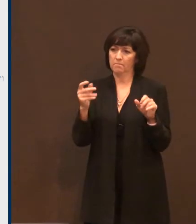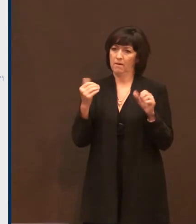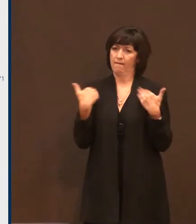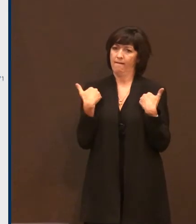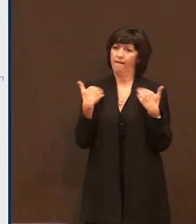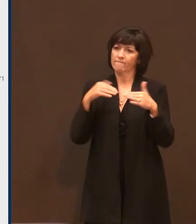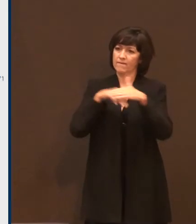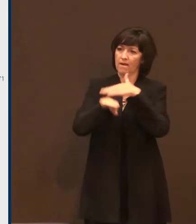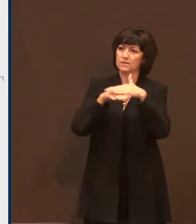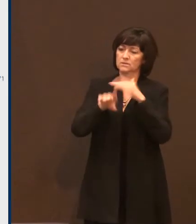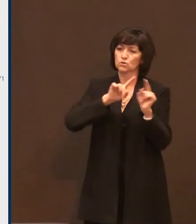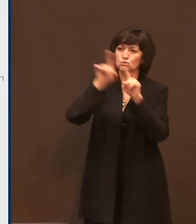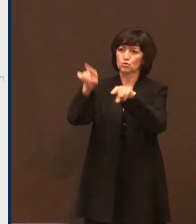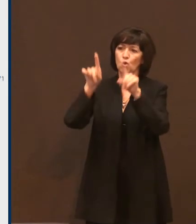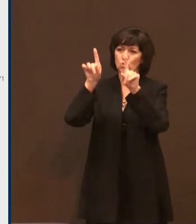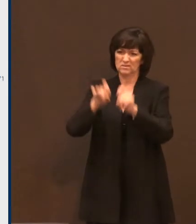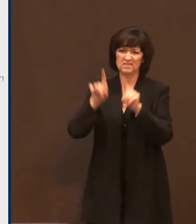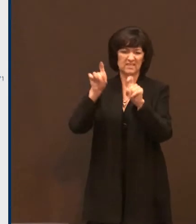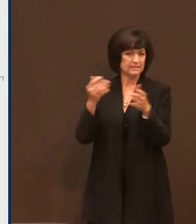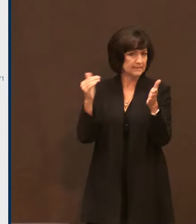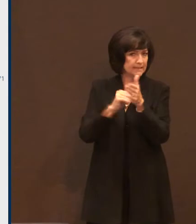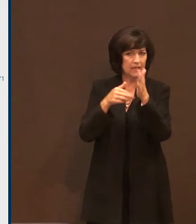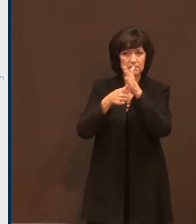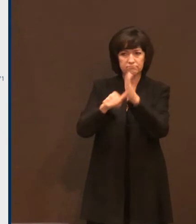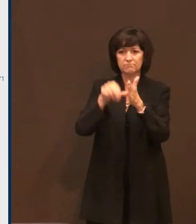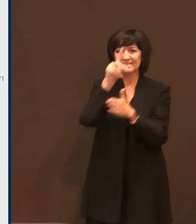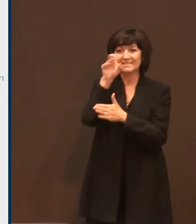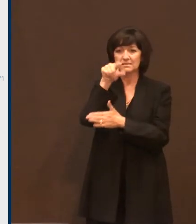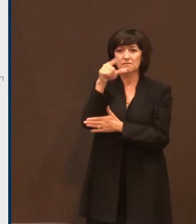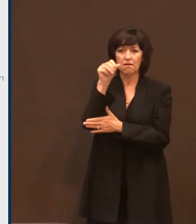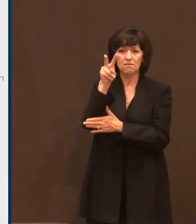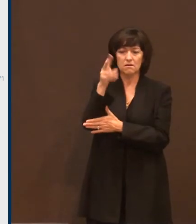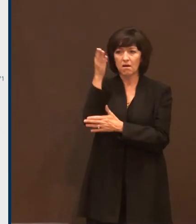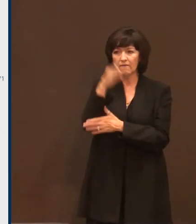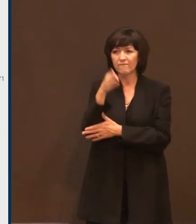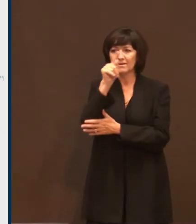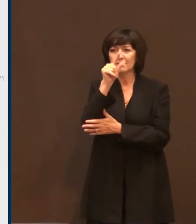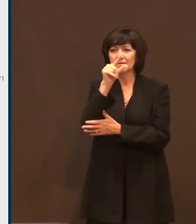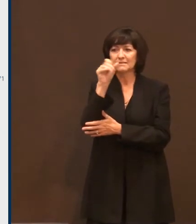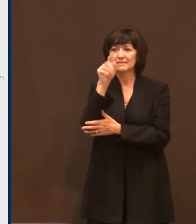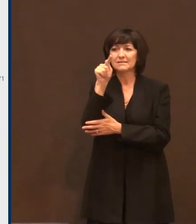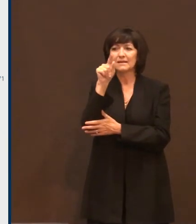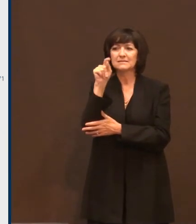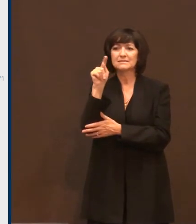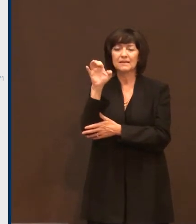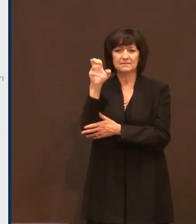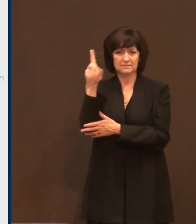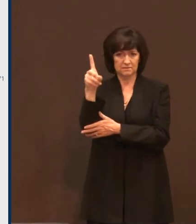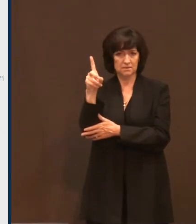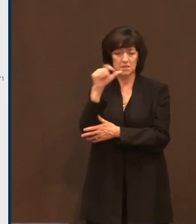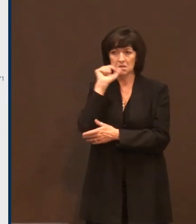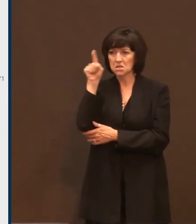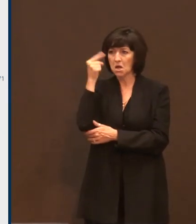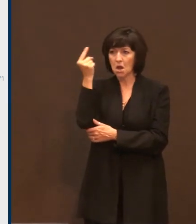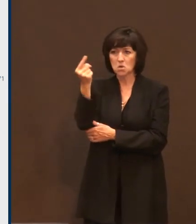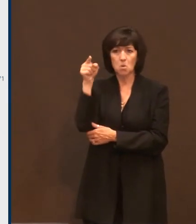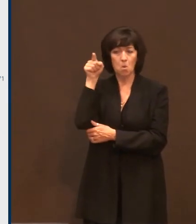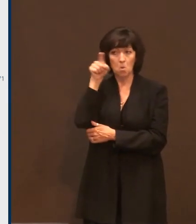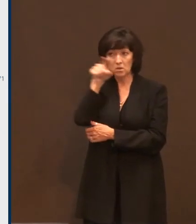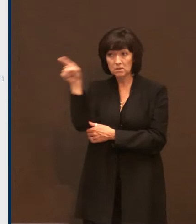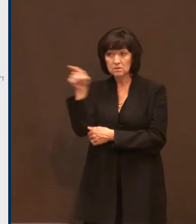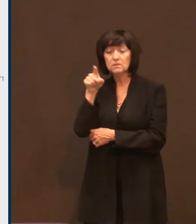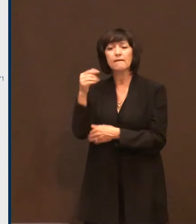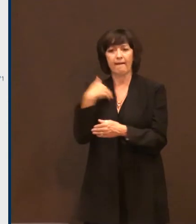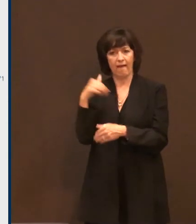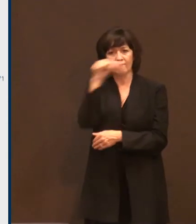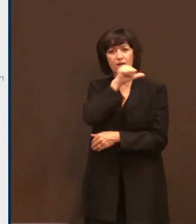again, de.gov/get tested has not only the state-sponsored sites, but the other clinics and facilities that offer testing throughout